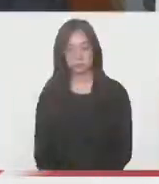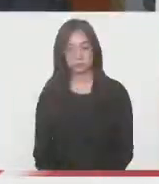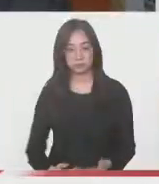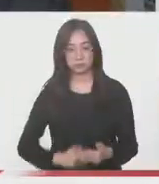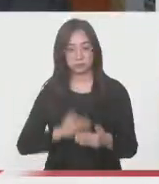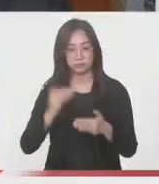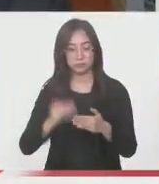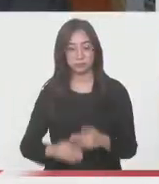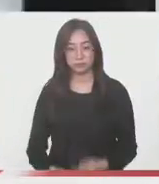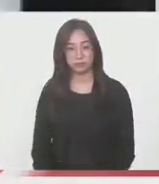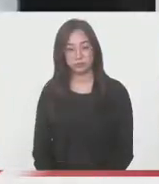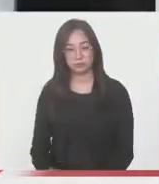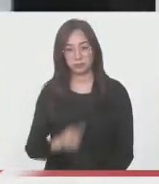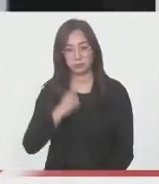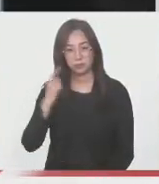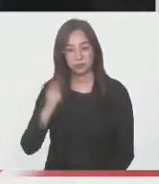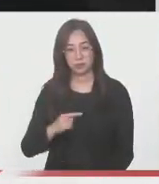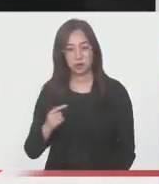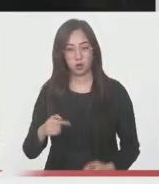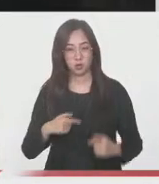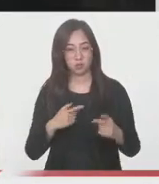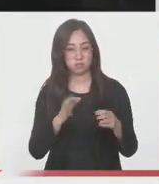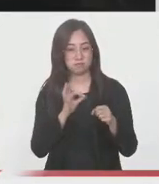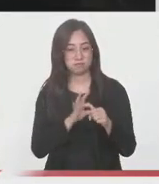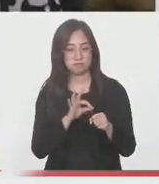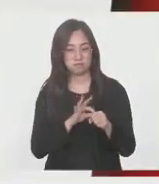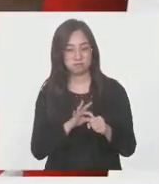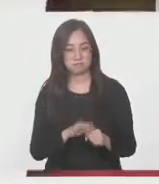Coming up, Russians head to the polls.